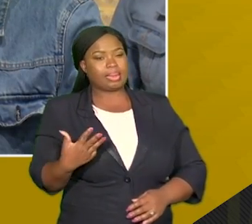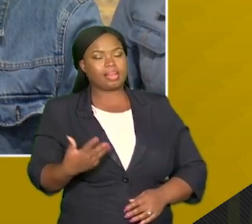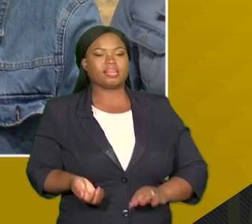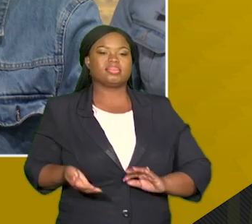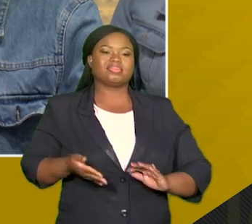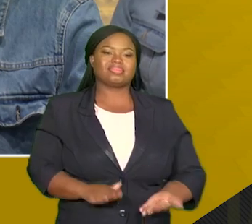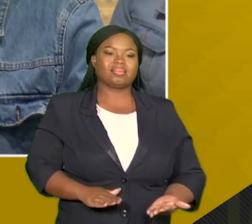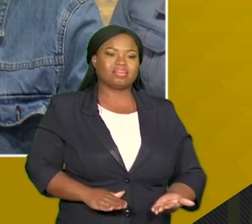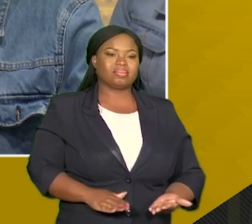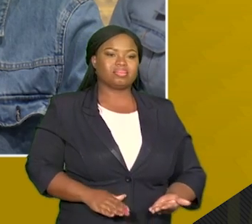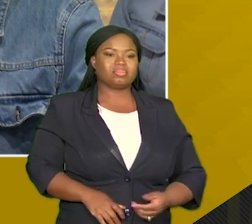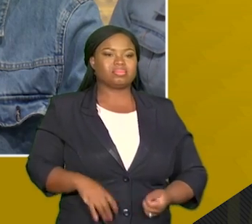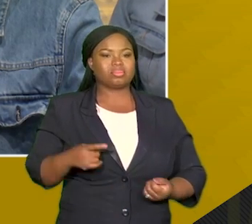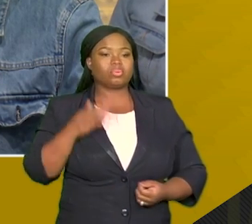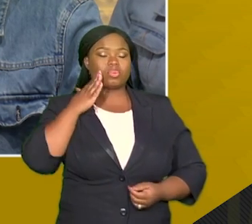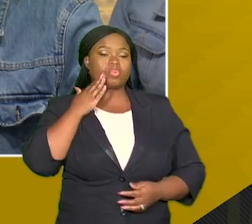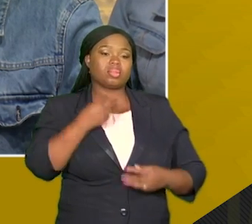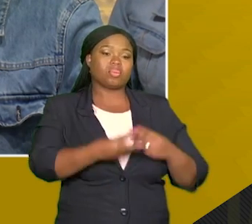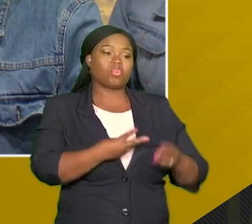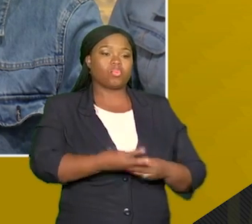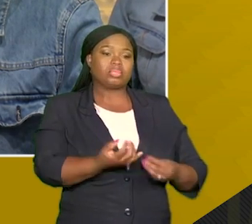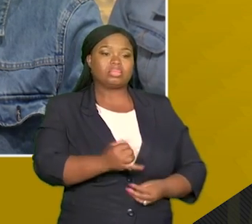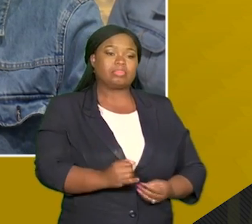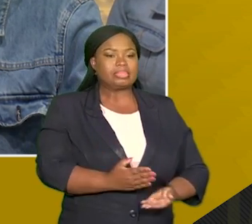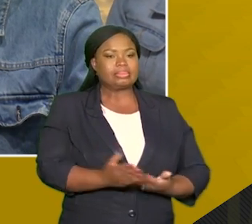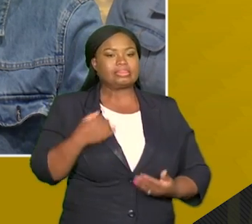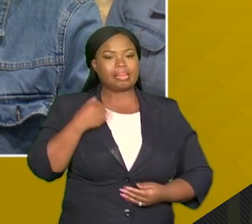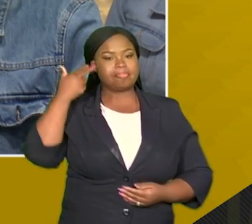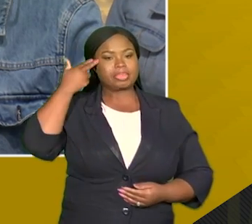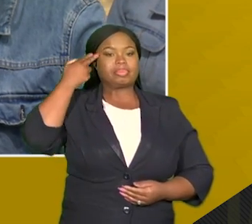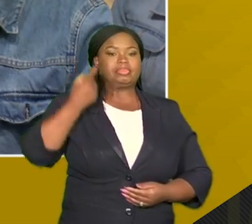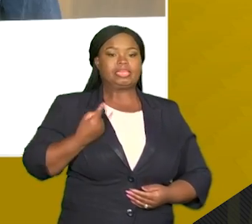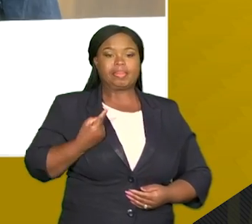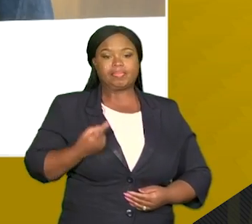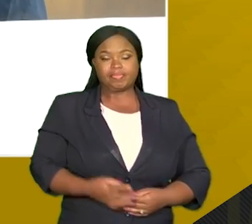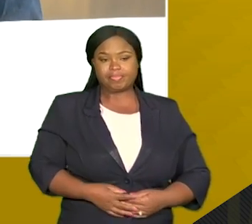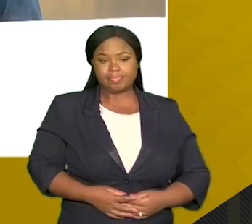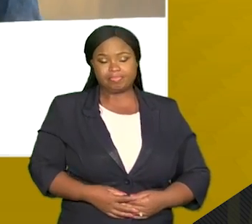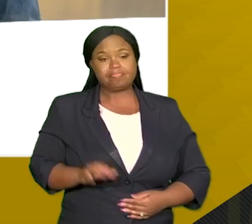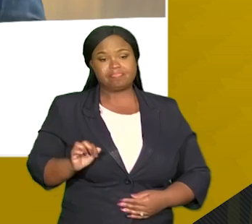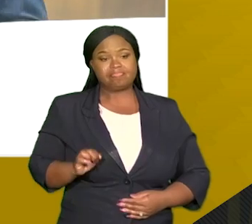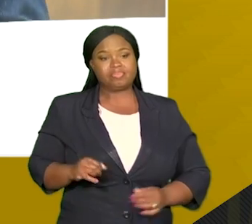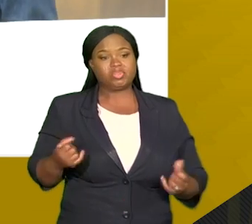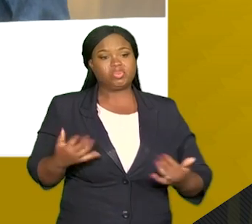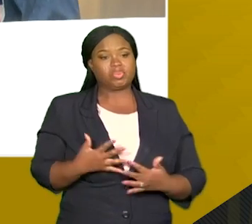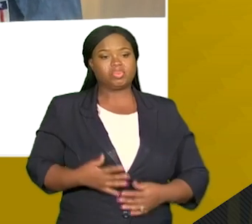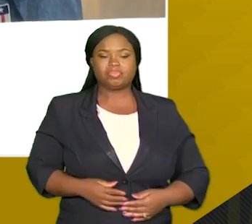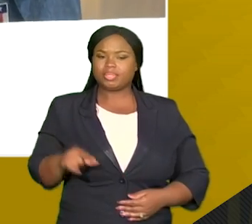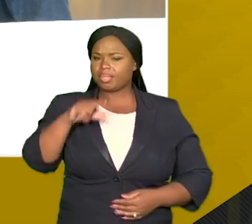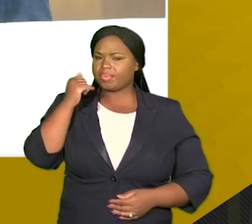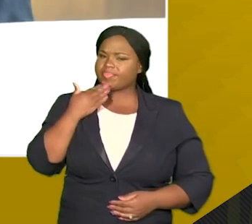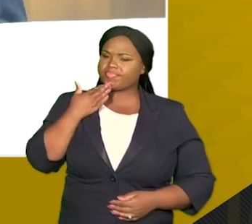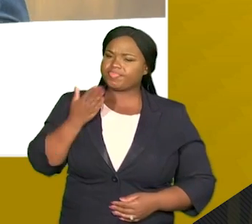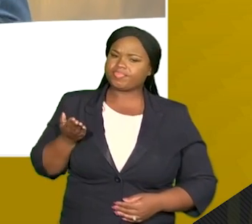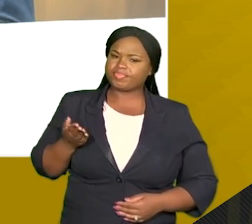died from, you know, being in the line of duty. And the rest of them, it was all suicides. Get to our colleagues in the final lesson. But let me come to you, Sizwa Mubanikama, and